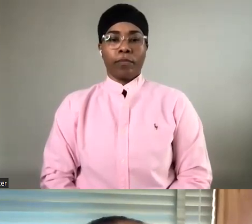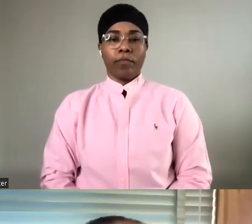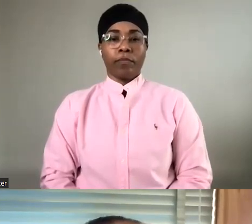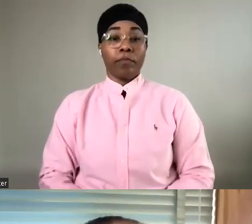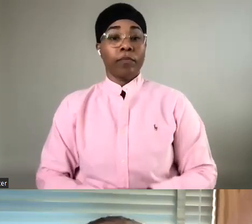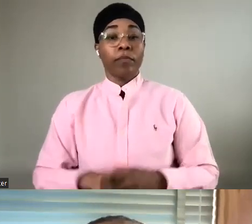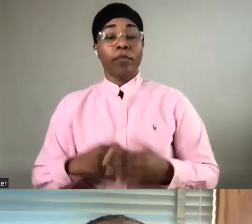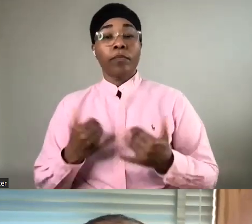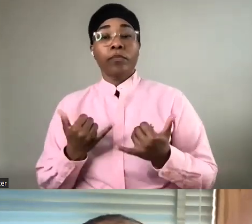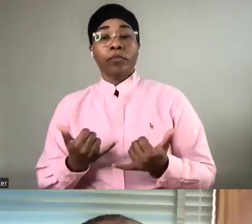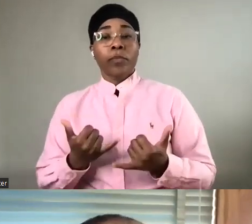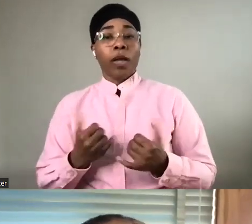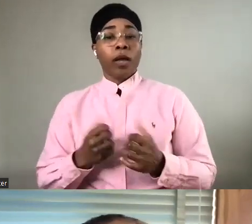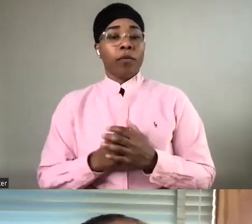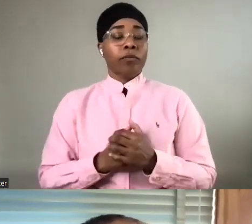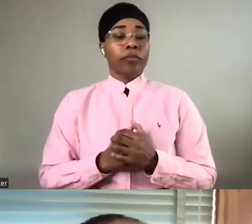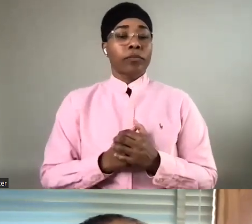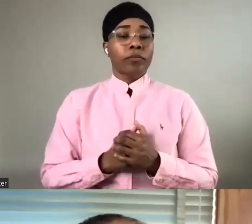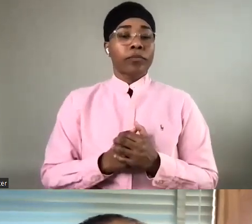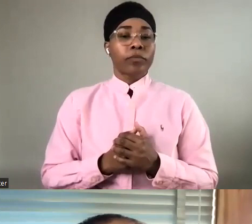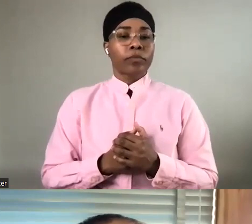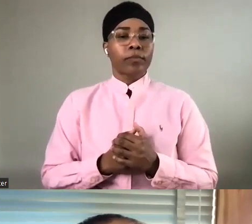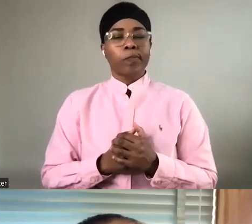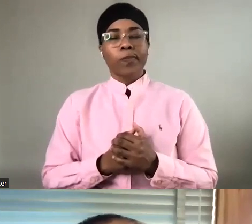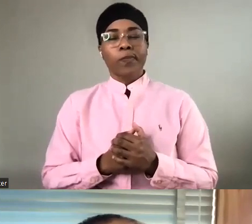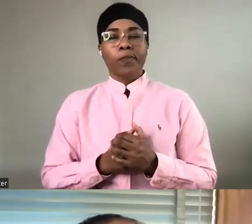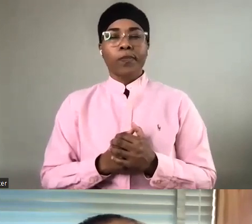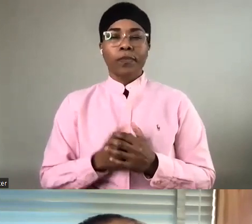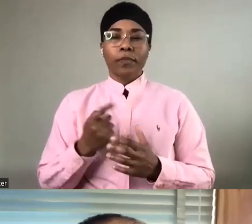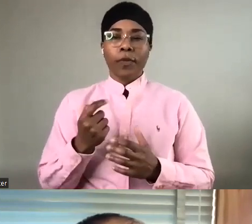now maybe a little more